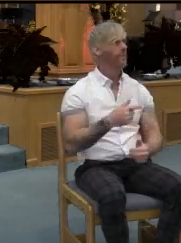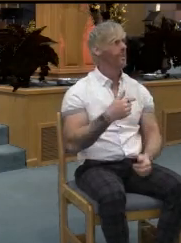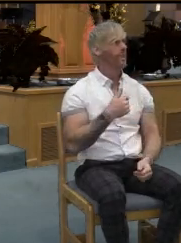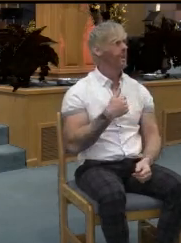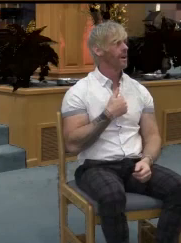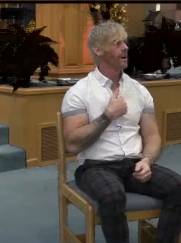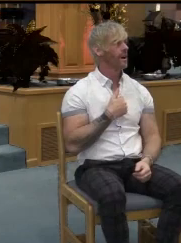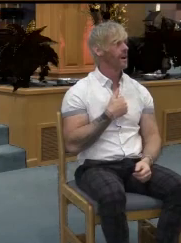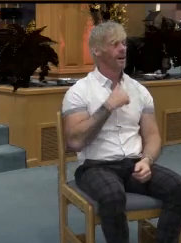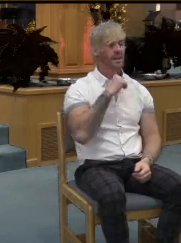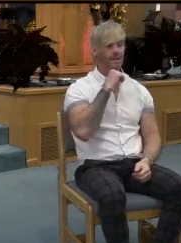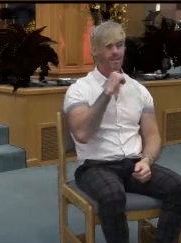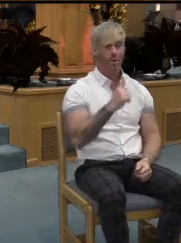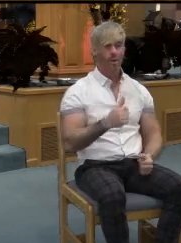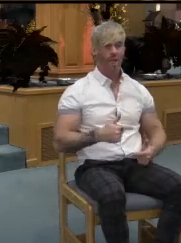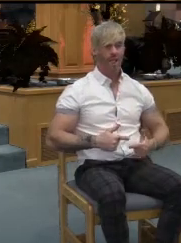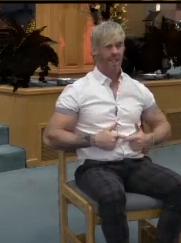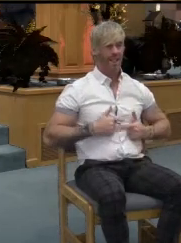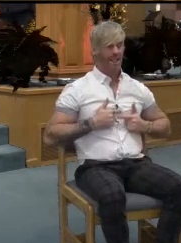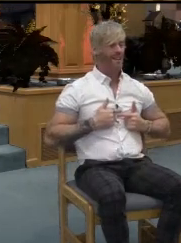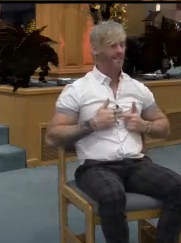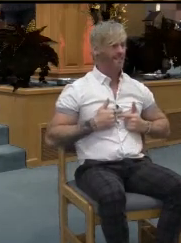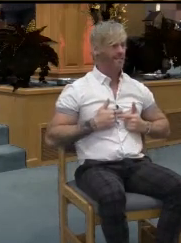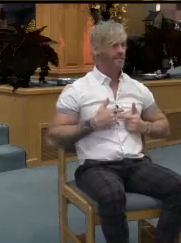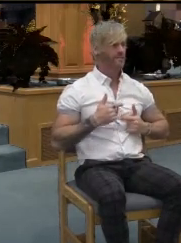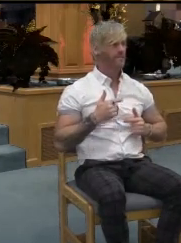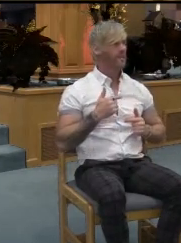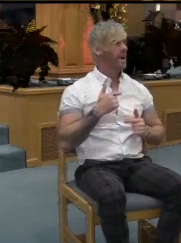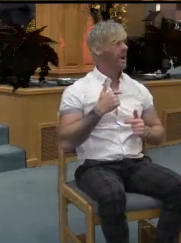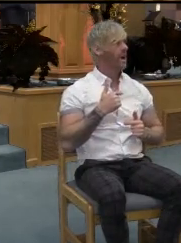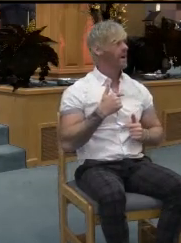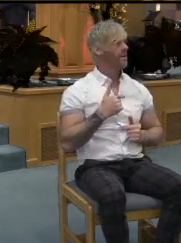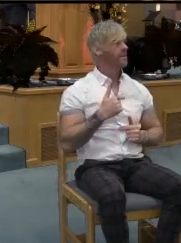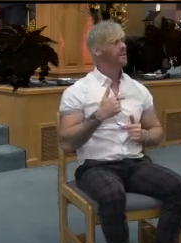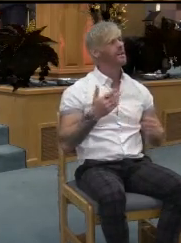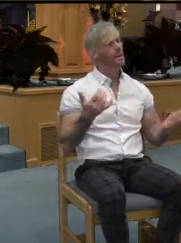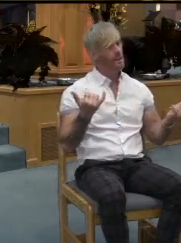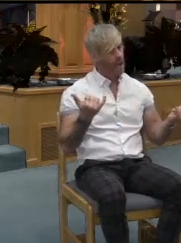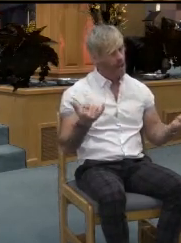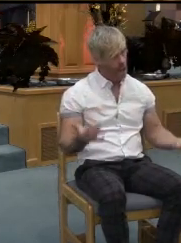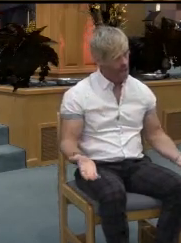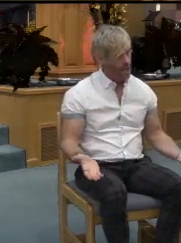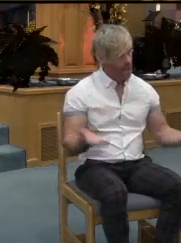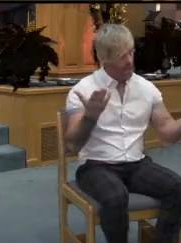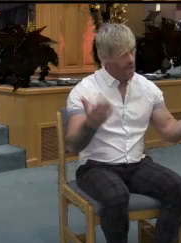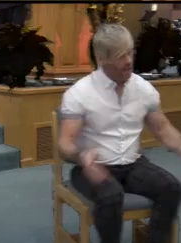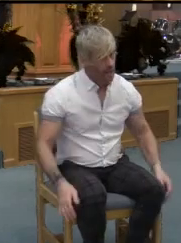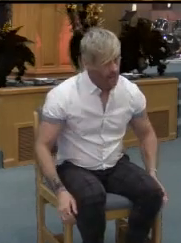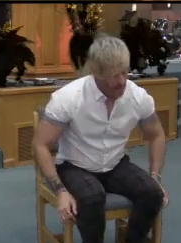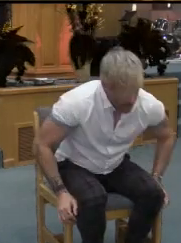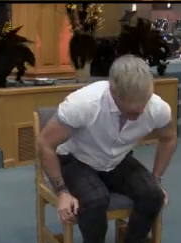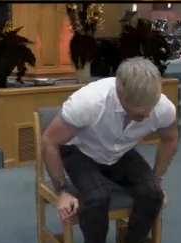no longer live. Let's read it together. Here we go, one more time. Matter of fact, let's stand together and let's prepare for the invitation.